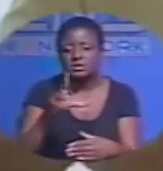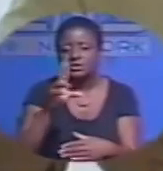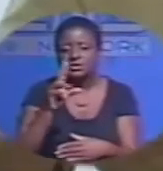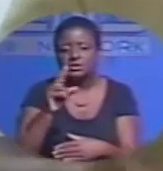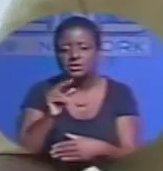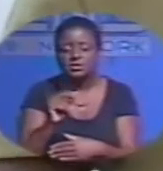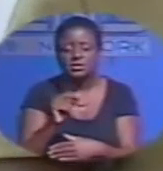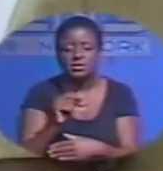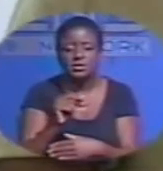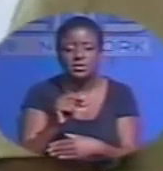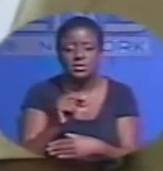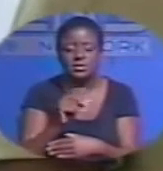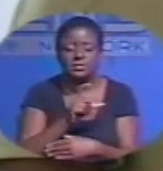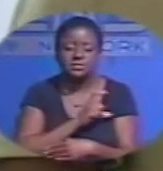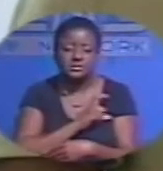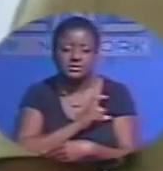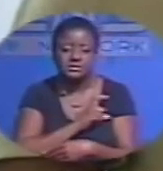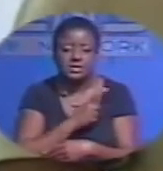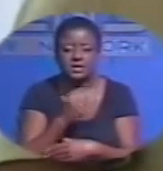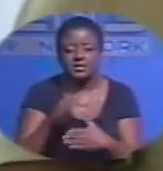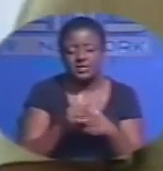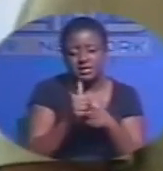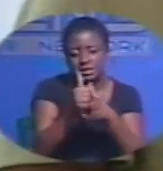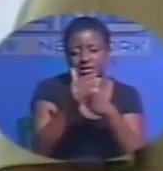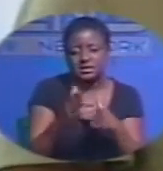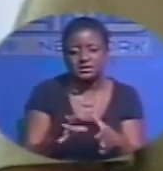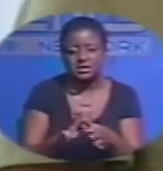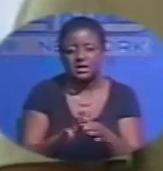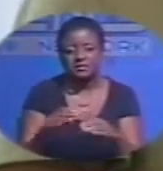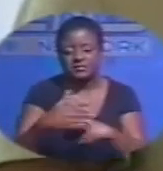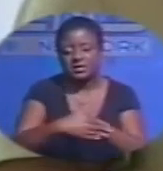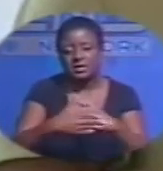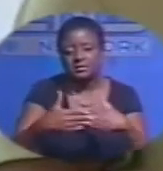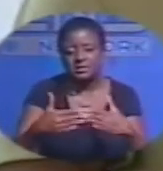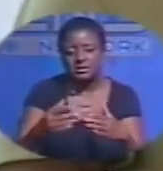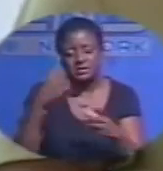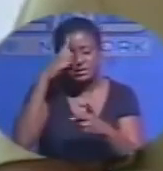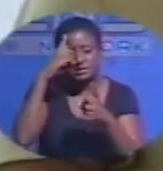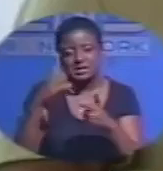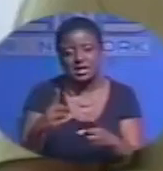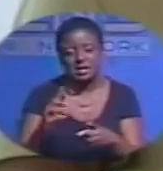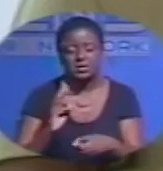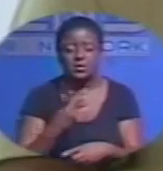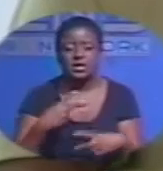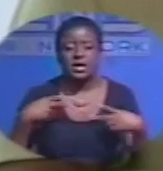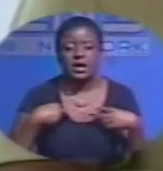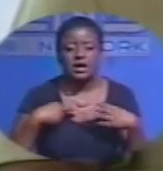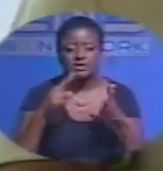The leaders of the community decide that we have some rules and regulations that